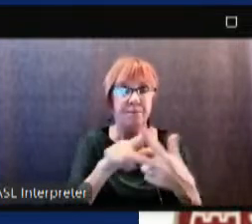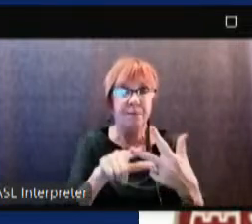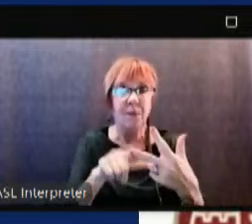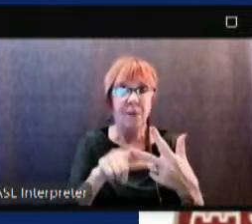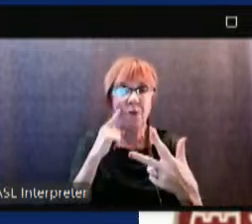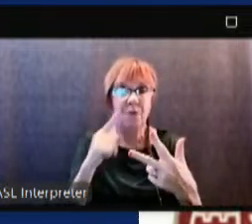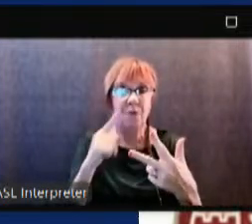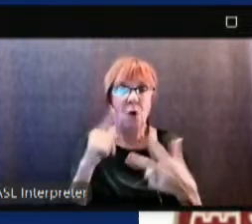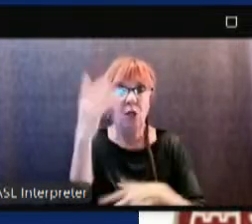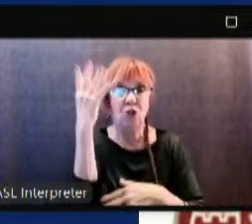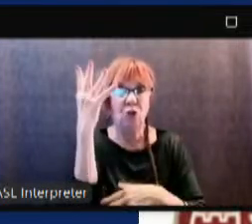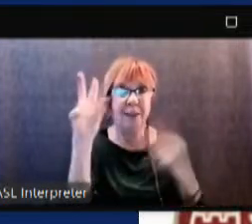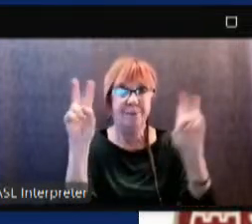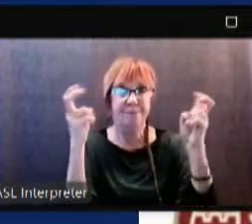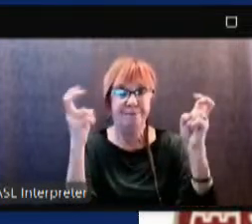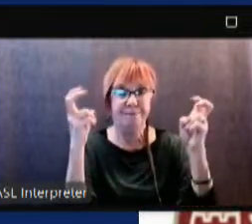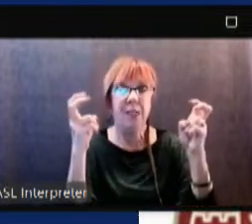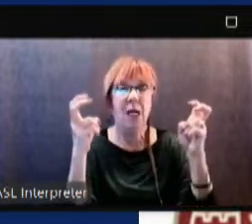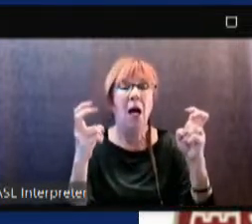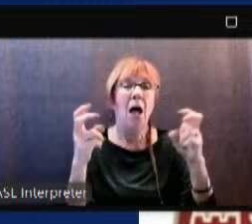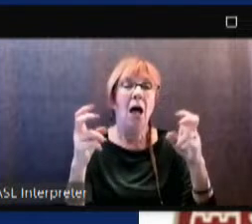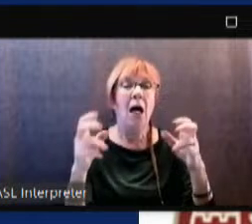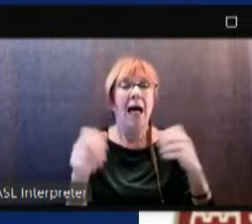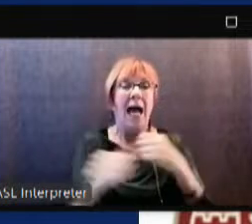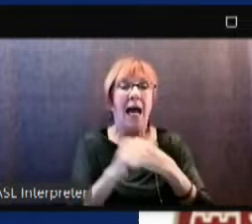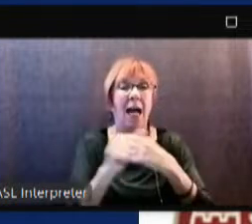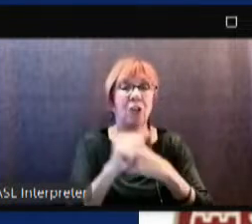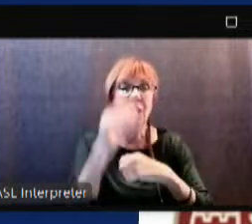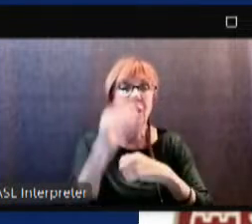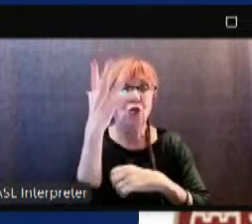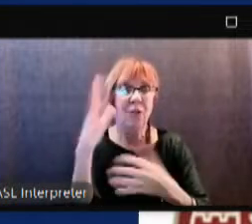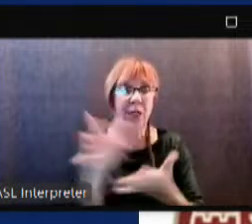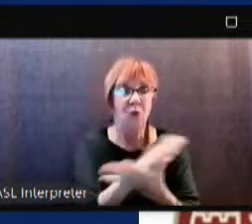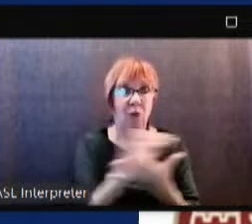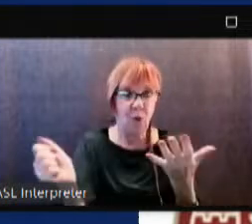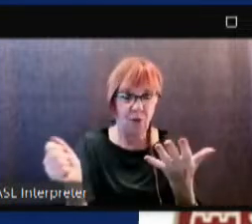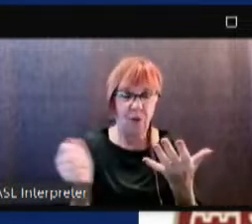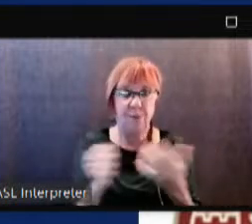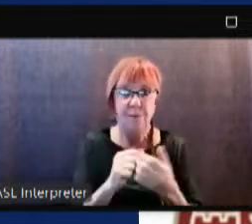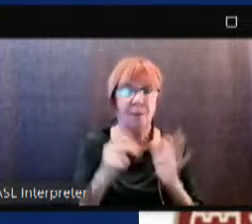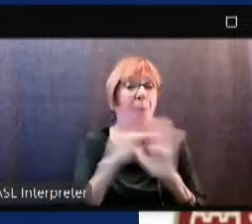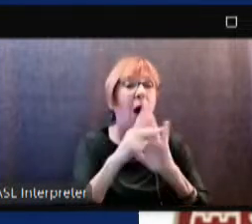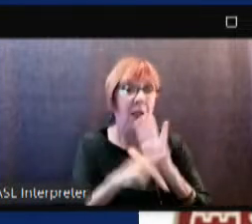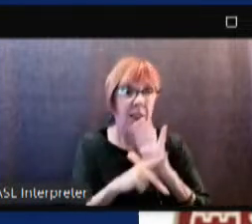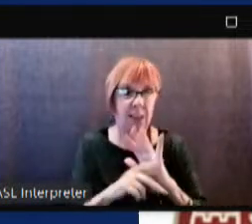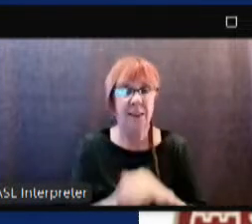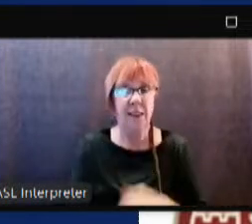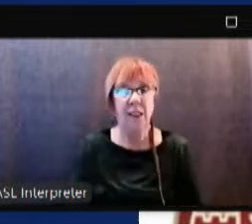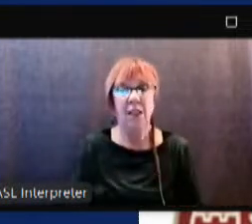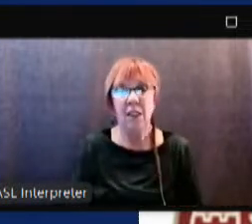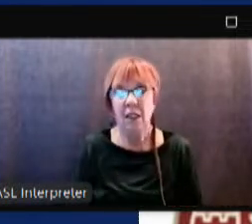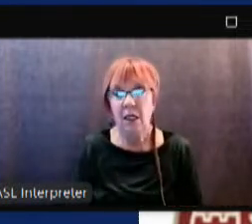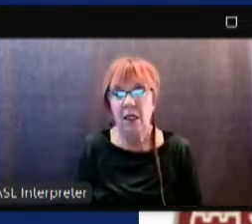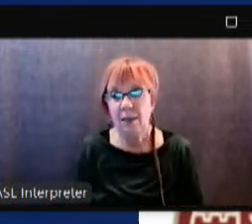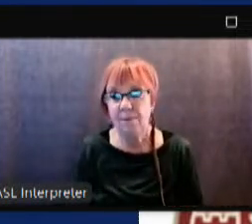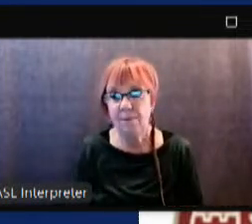to be considered under the hazardous tree removal policy. Now, we've also been